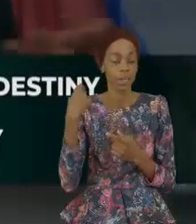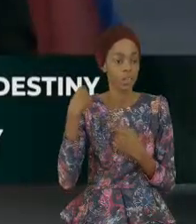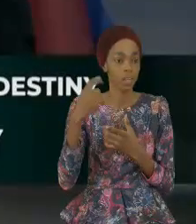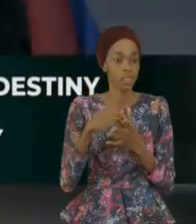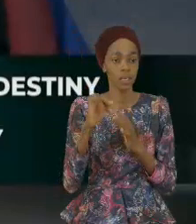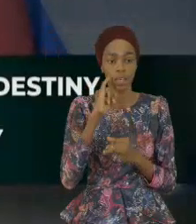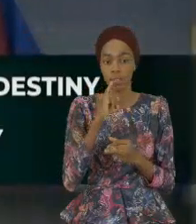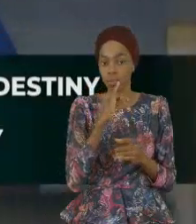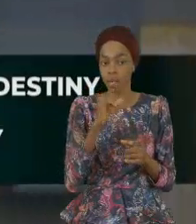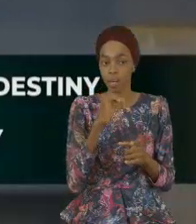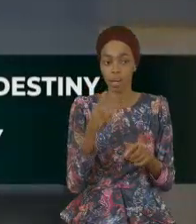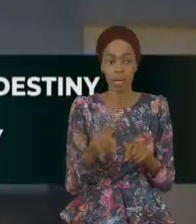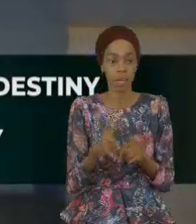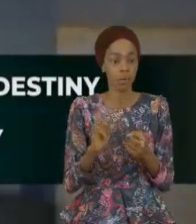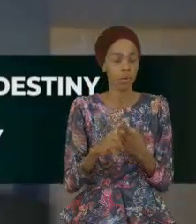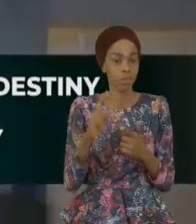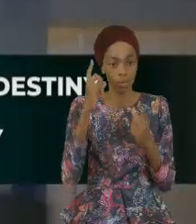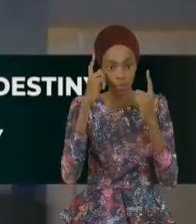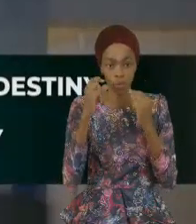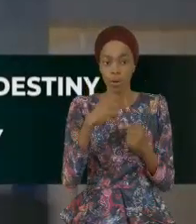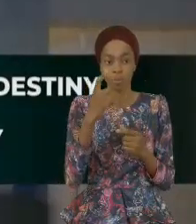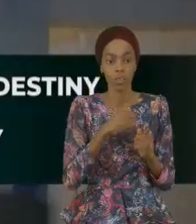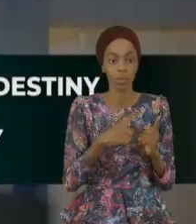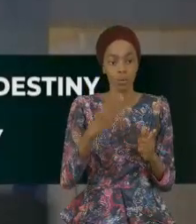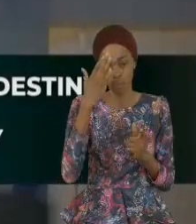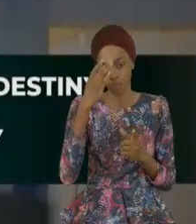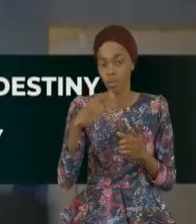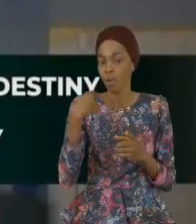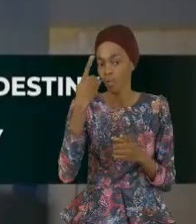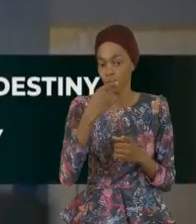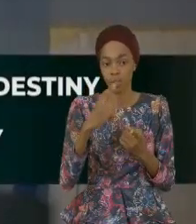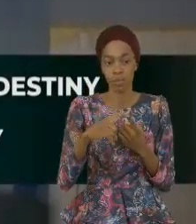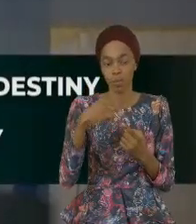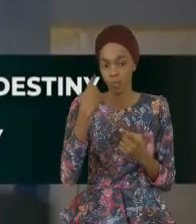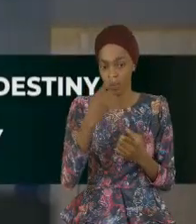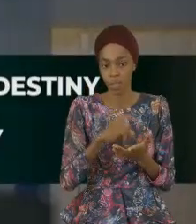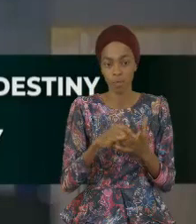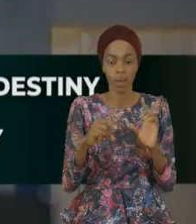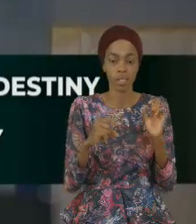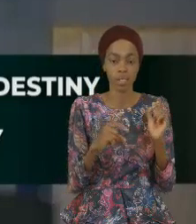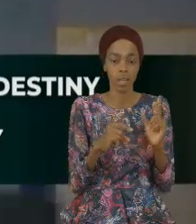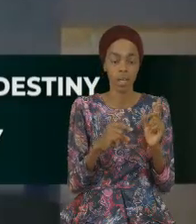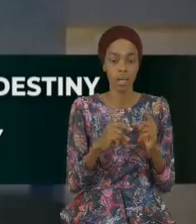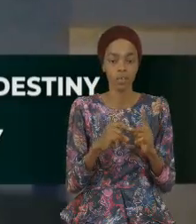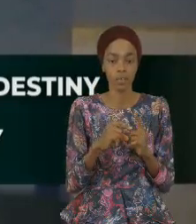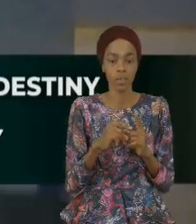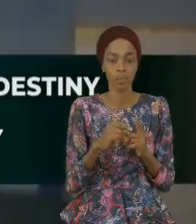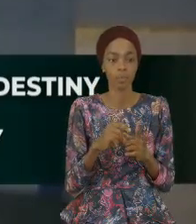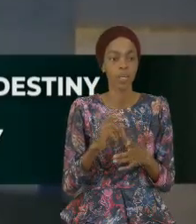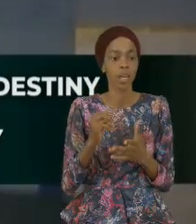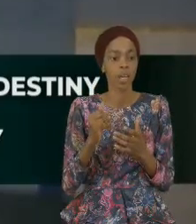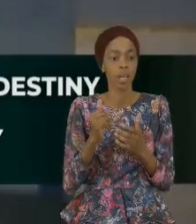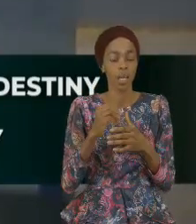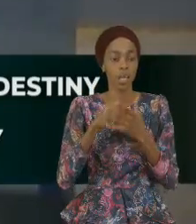the Lord knew face to face. Look at verse 11. In verse 11, in all the signs and